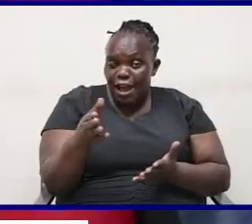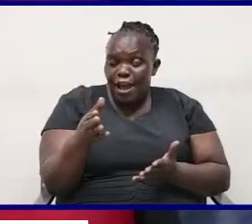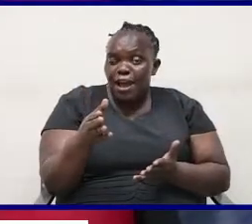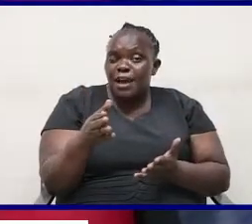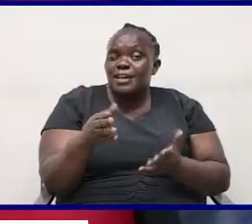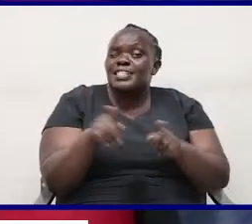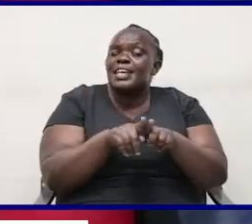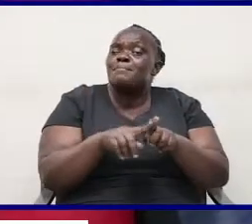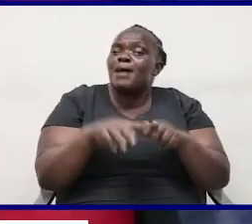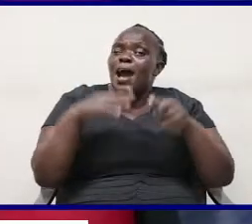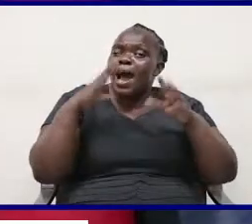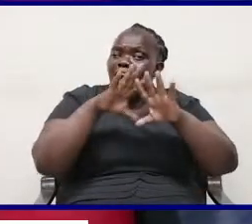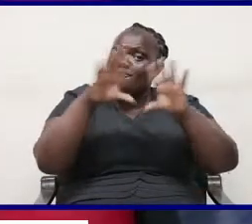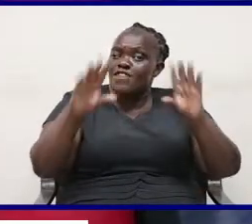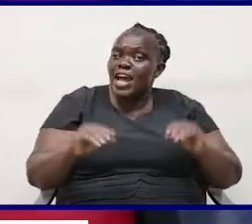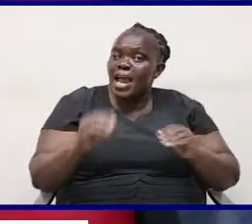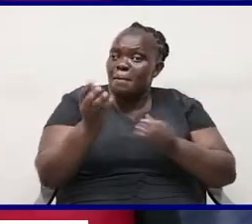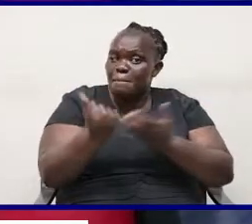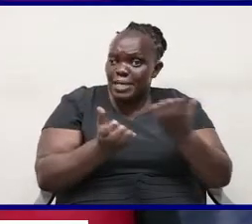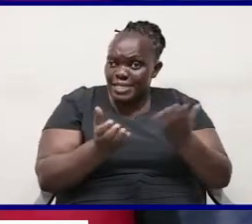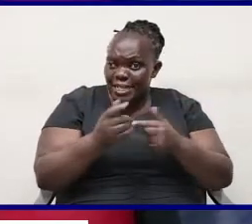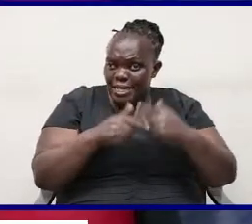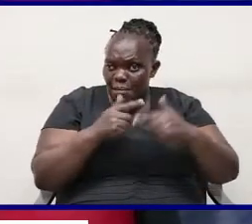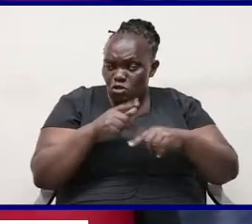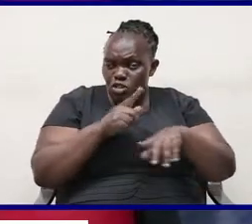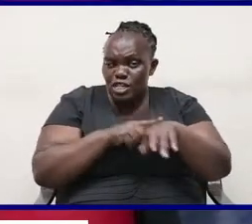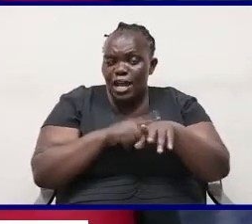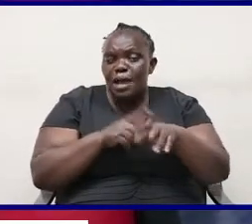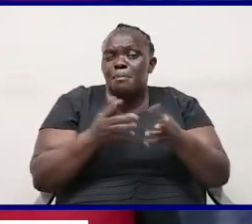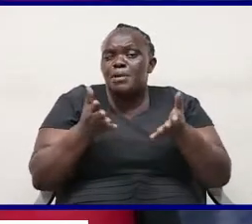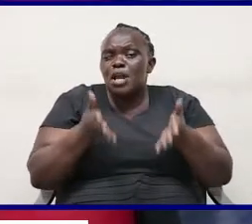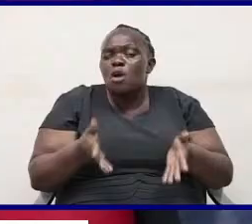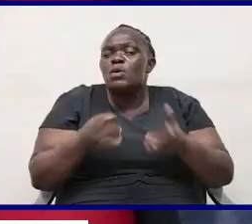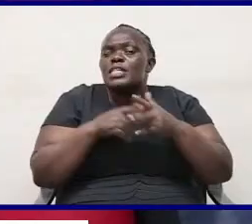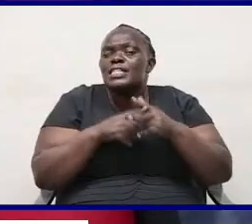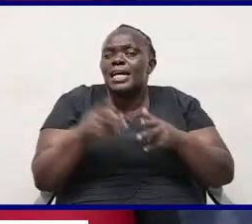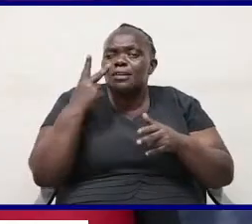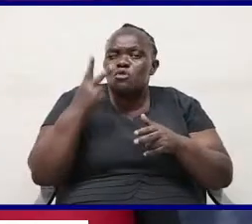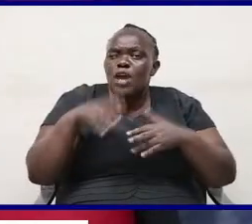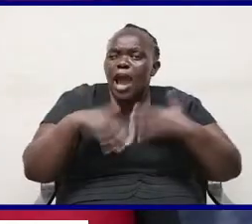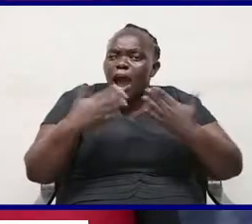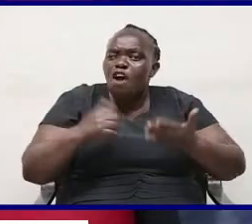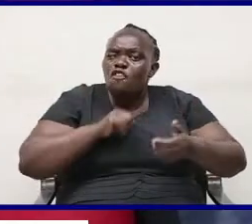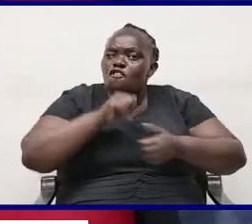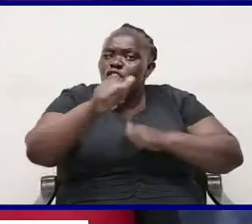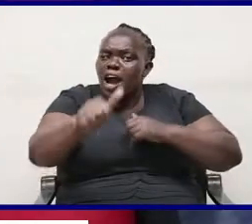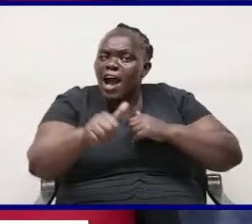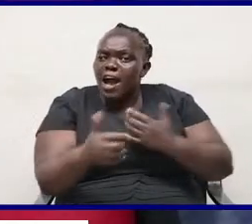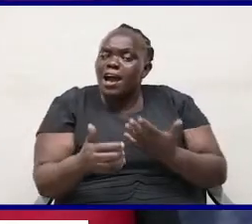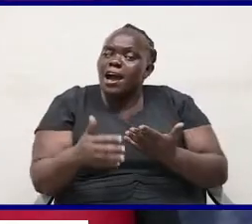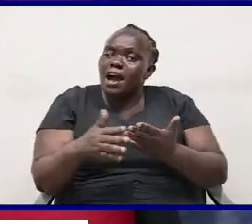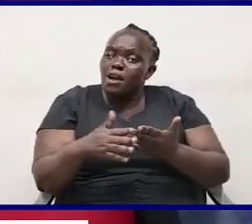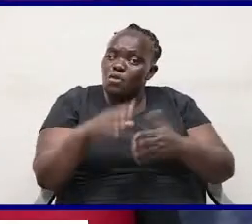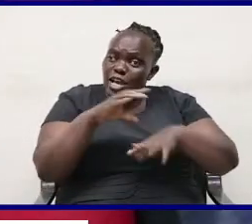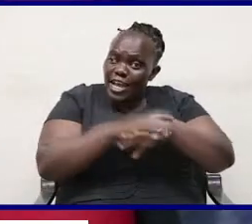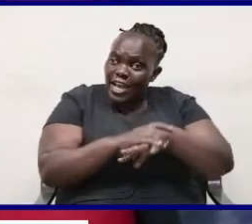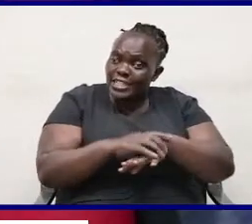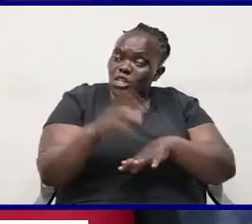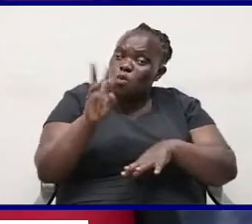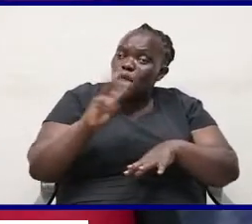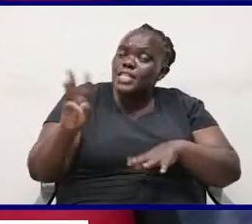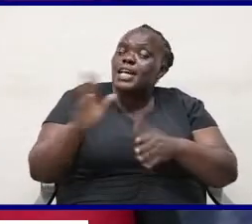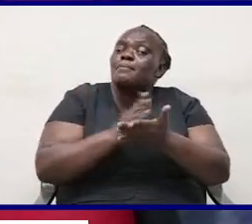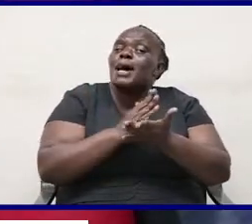hub for African business, it's about time we now started looking how far more can we get into the western